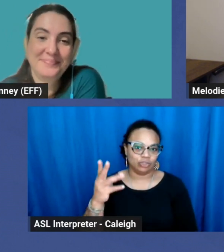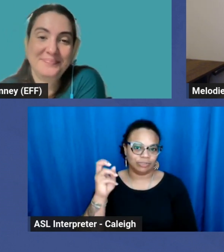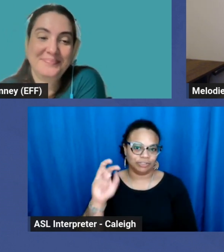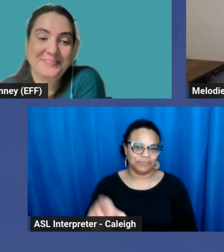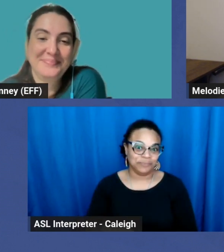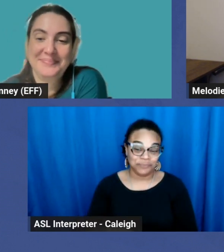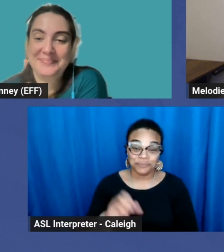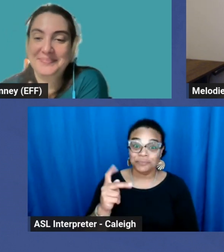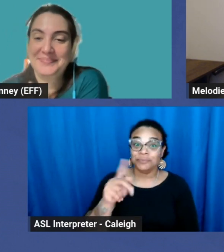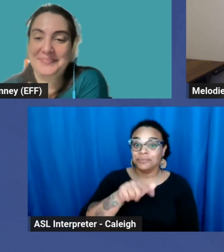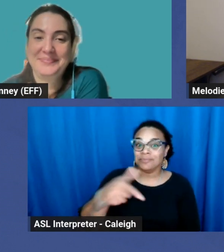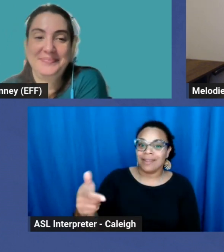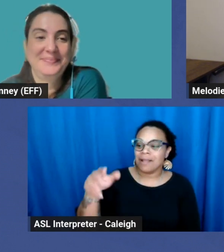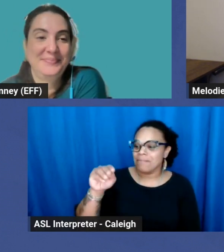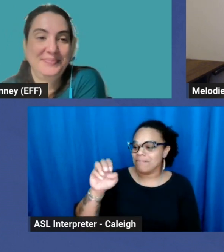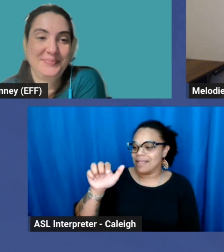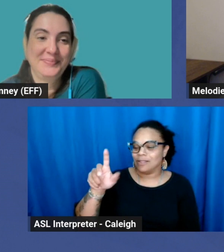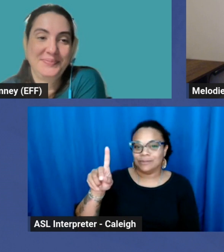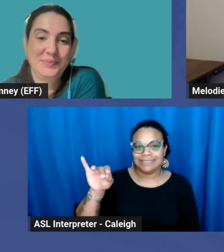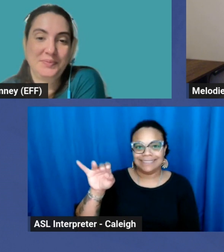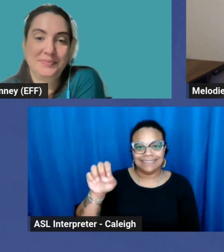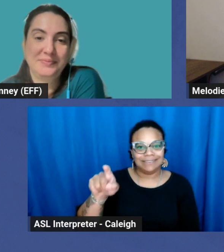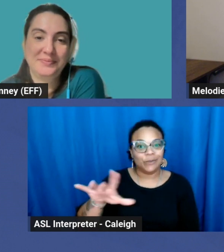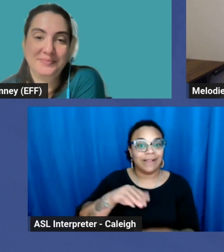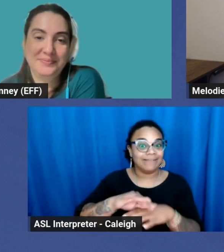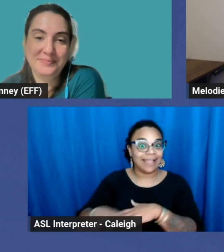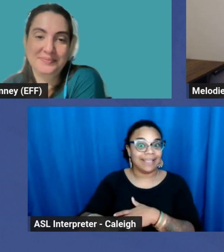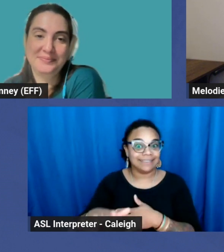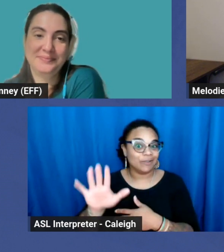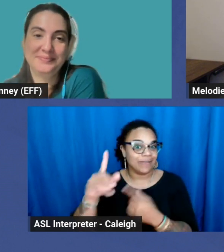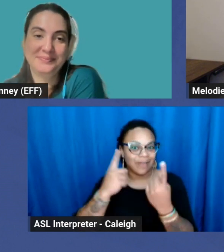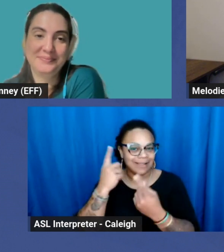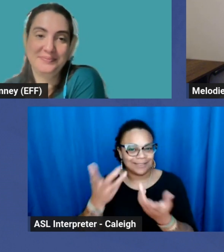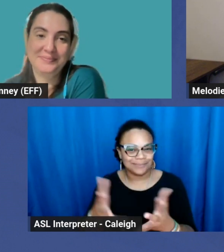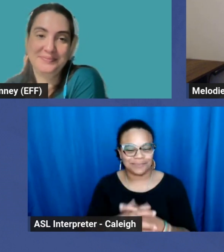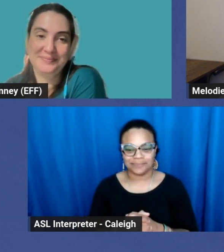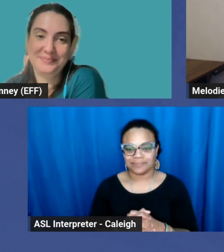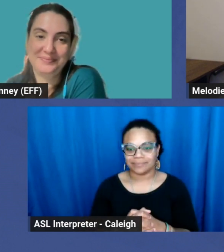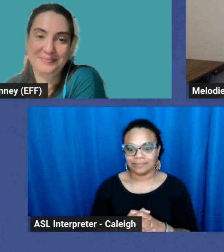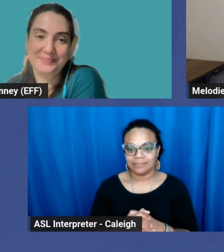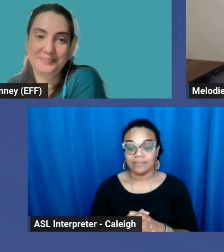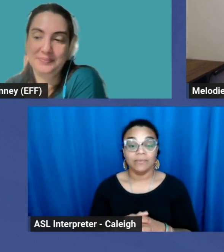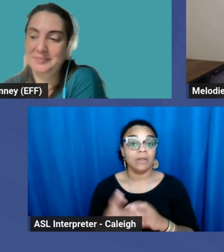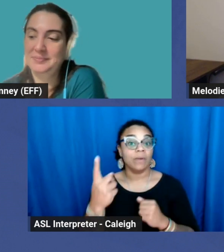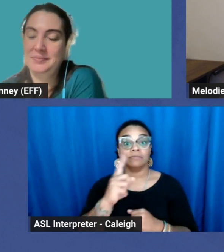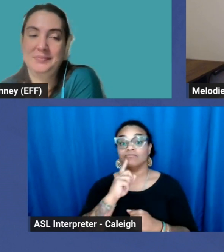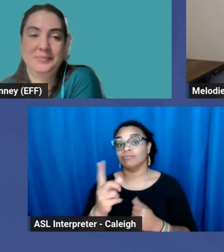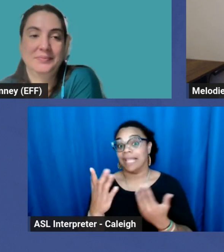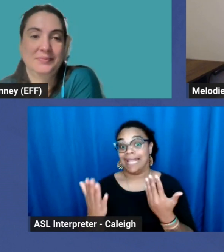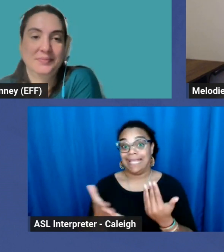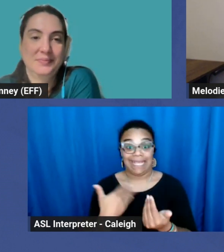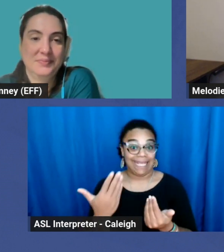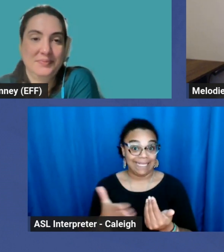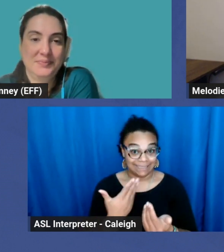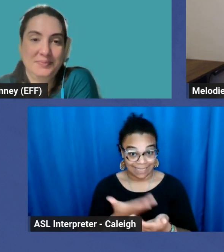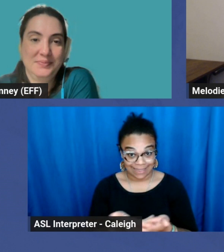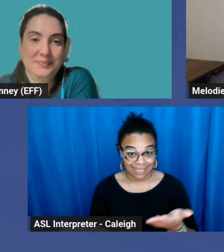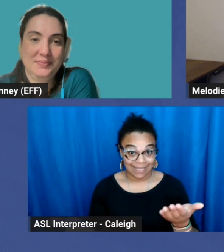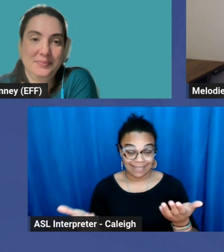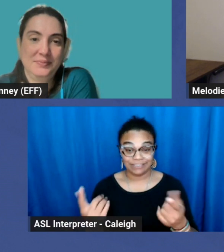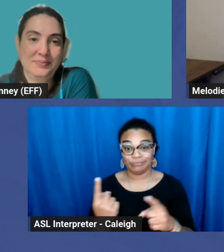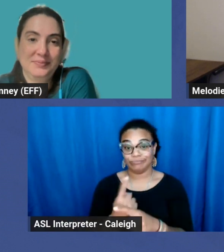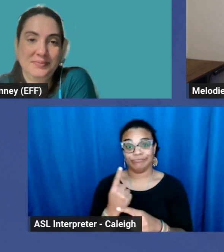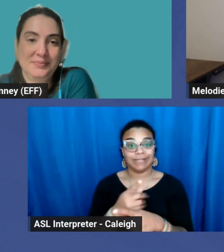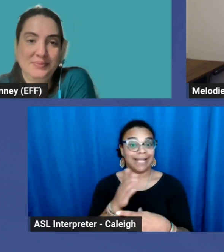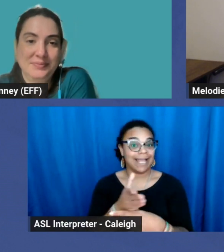home. What's your advice? What are your thoughts? One of the easiest things that the average person